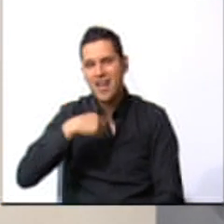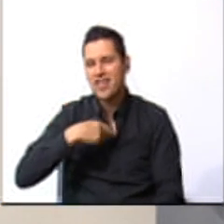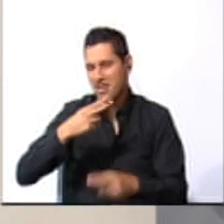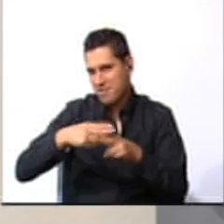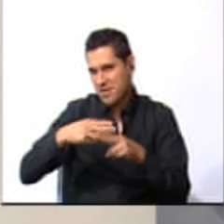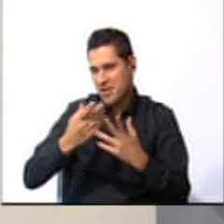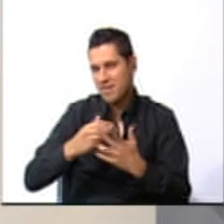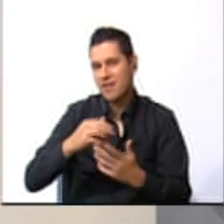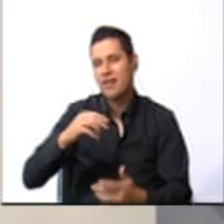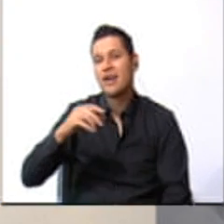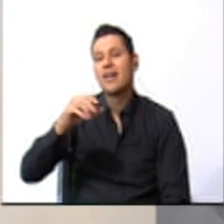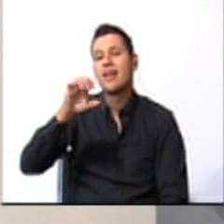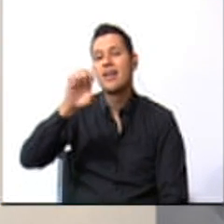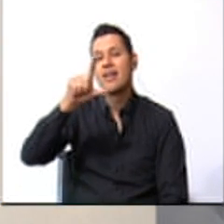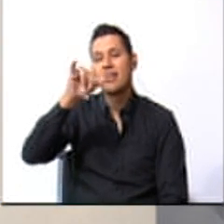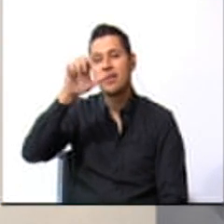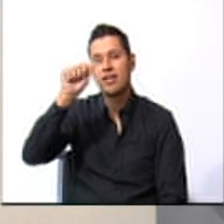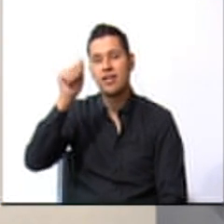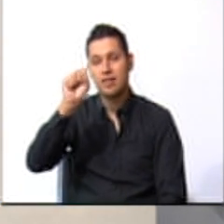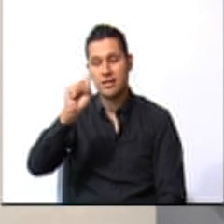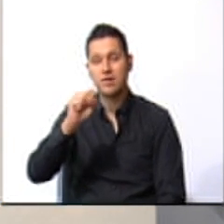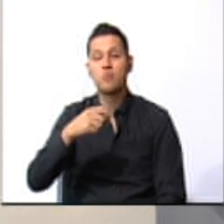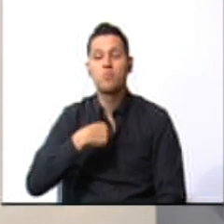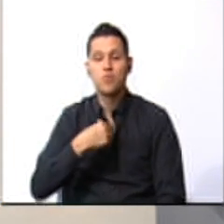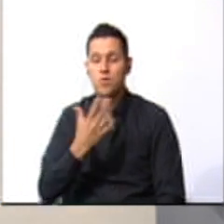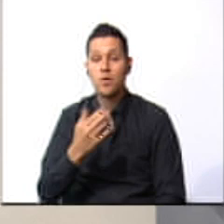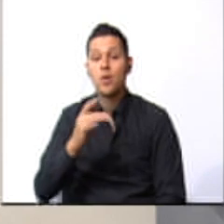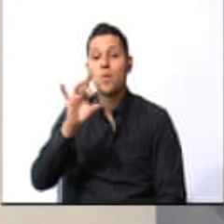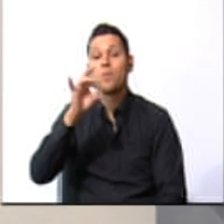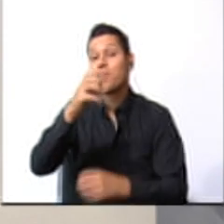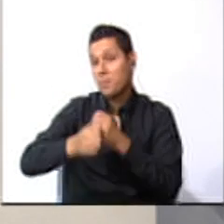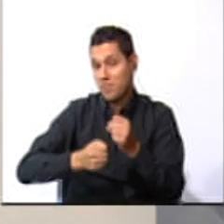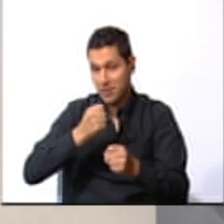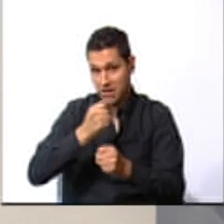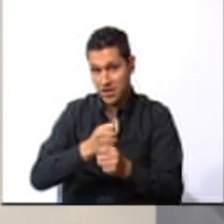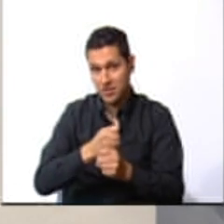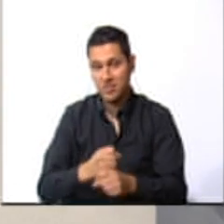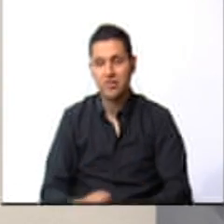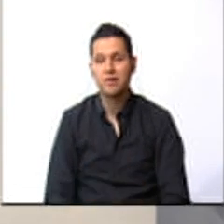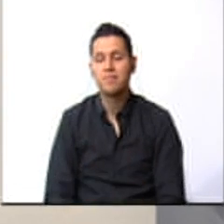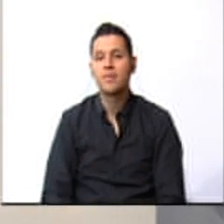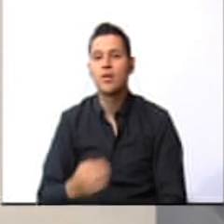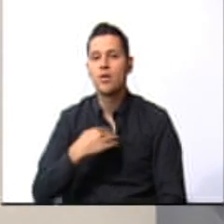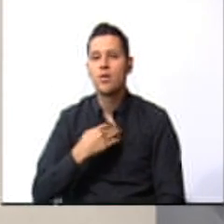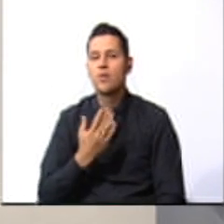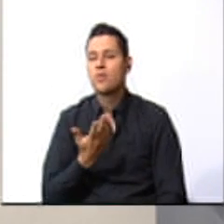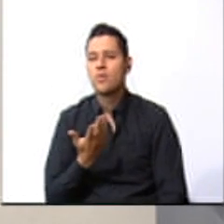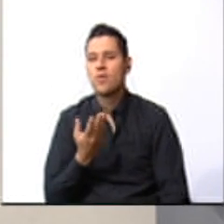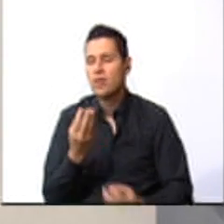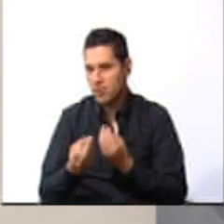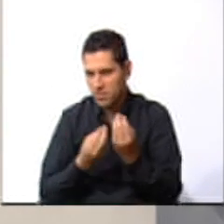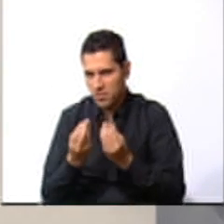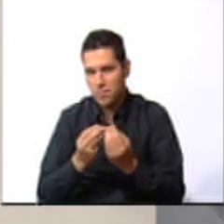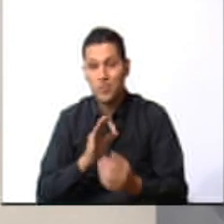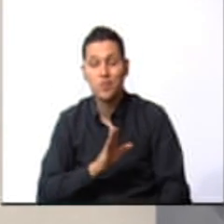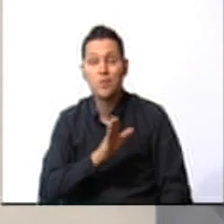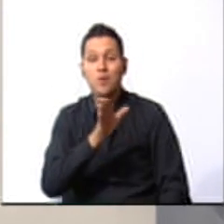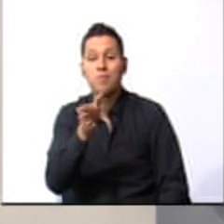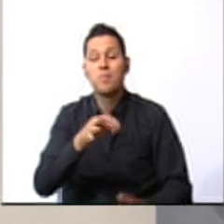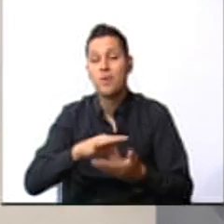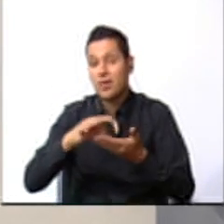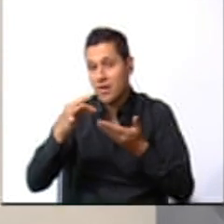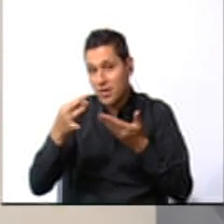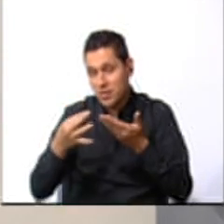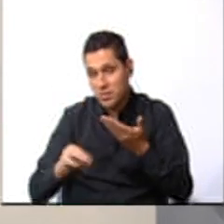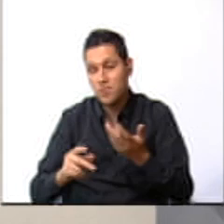is Elias. I'm 8 years old and I go to Serbatana Primary